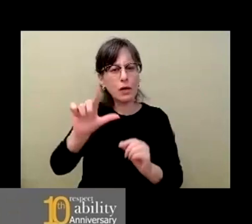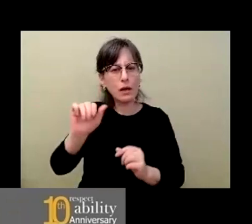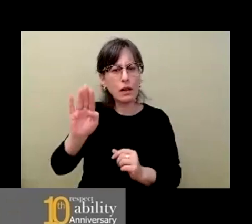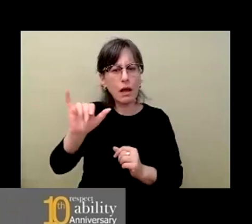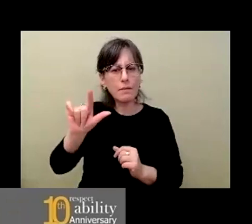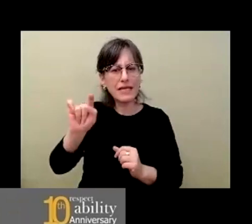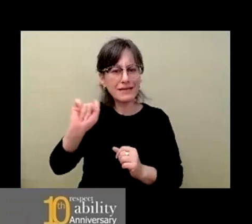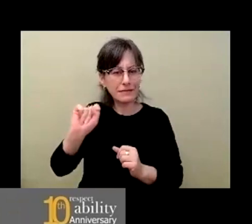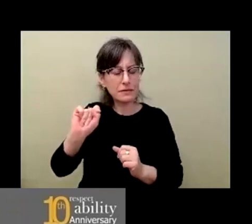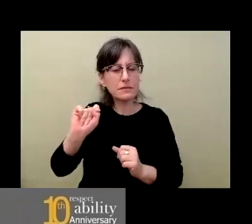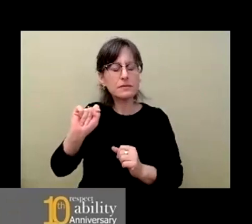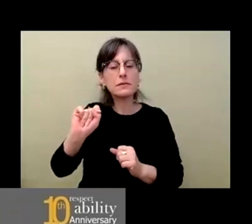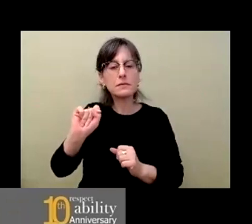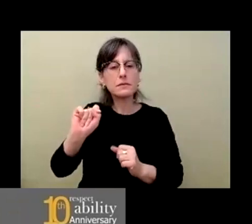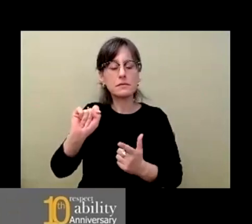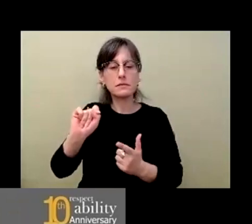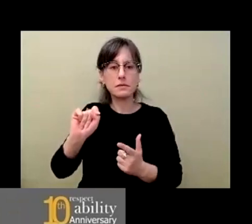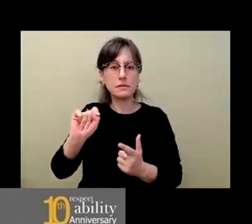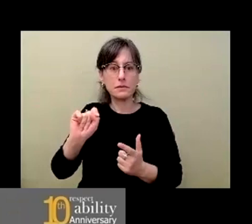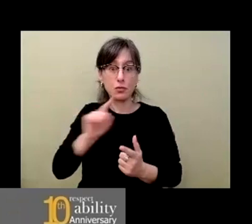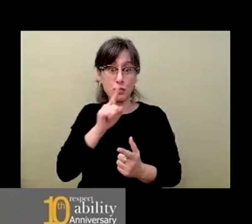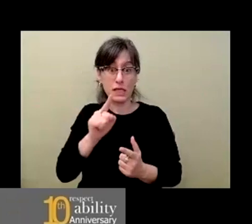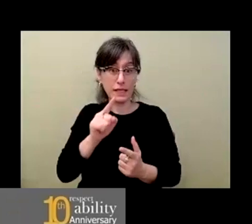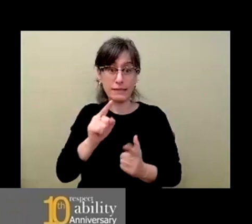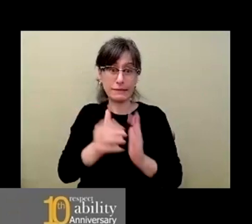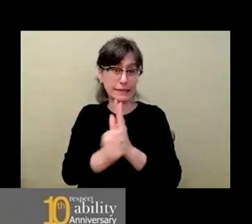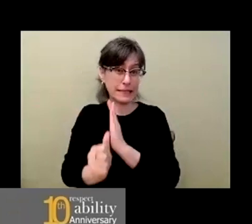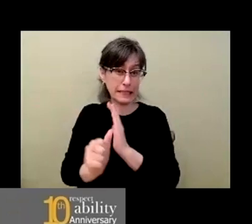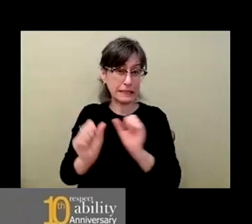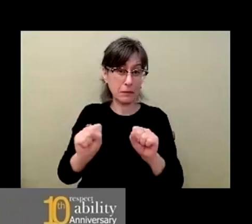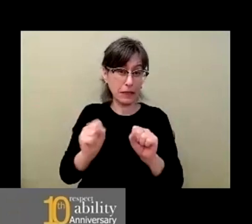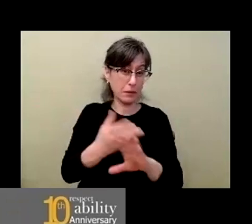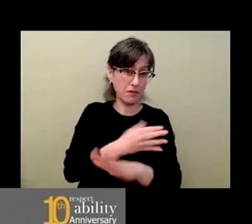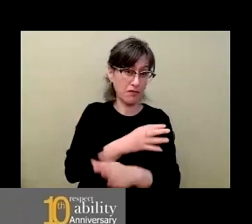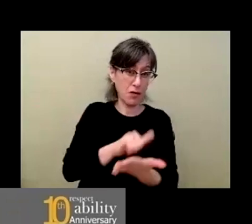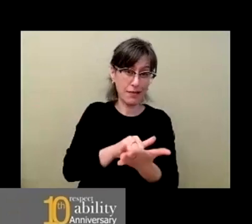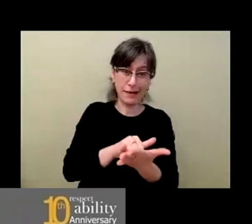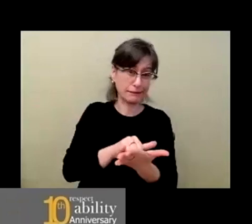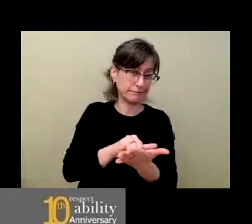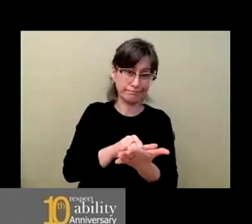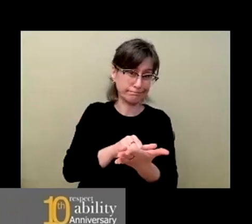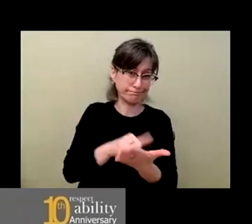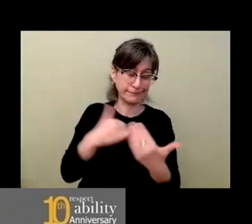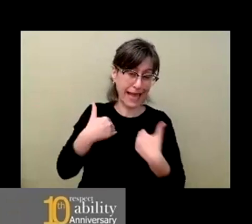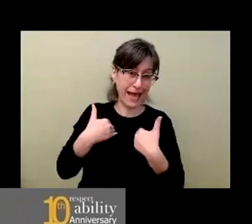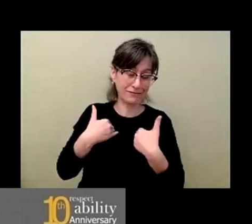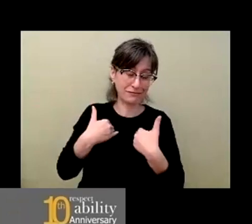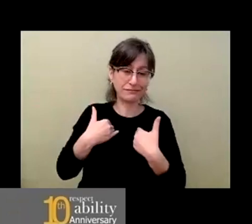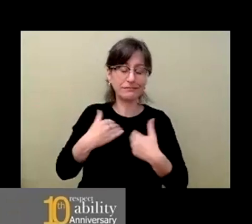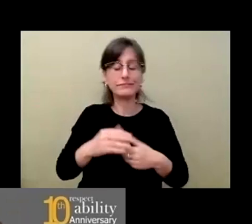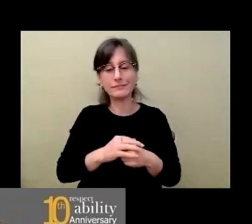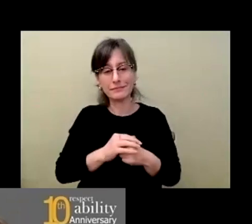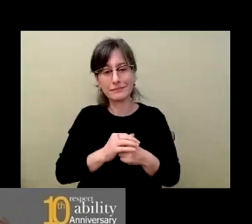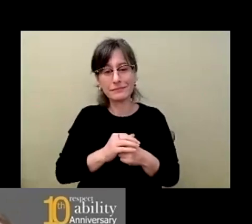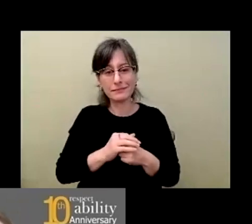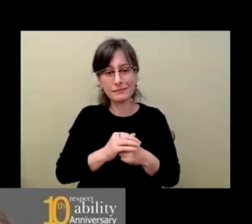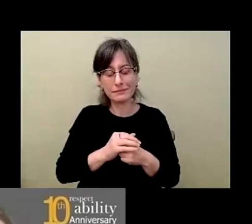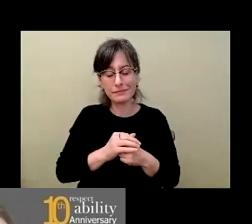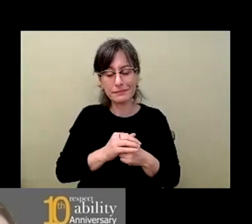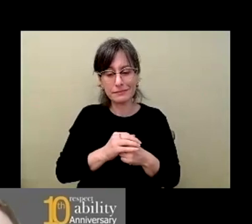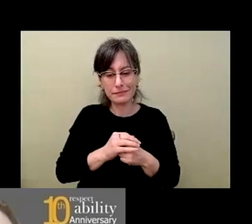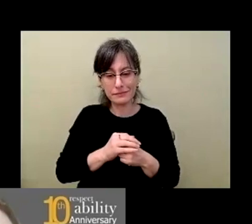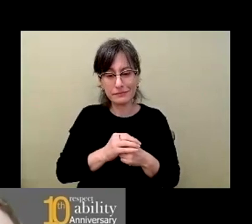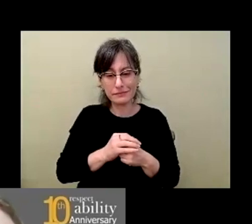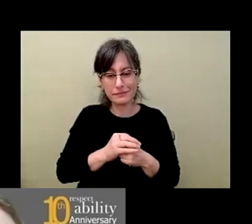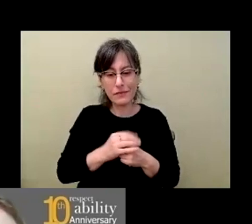things. And I had none of those skills or abilities before I came to work on Capitol Hill. So I would